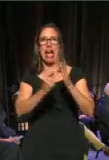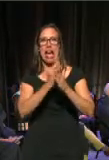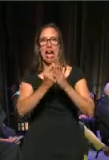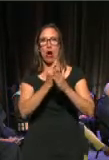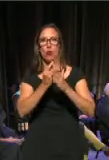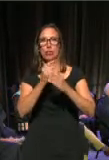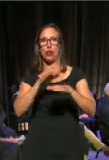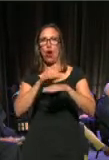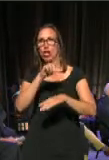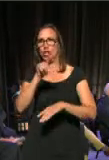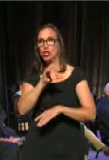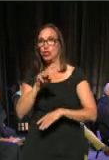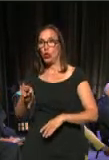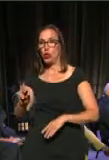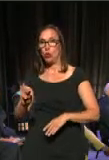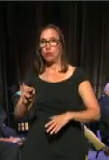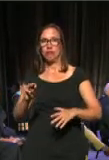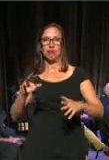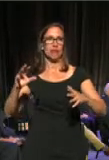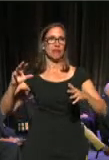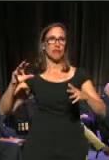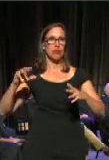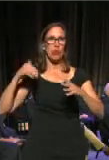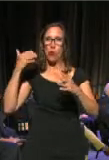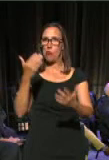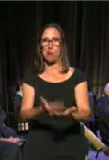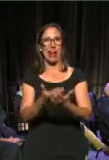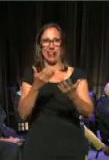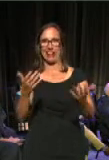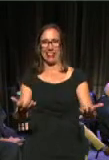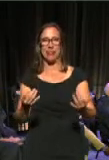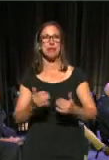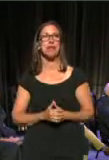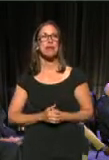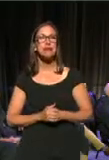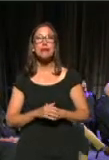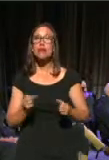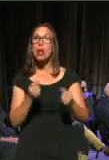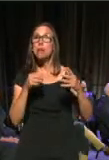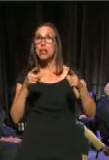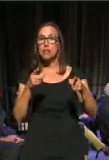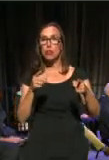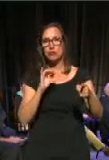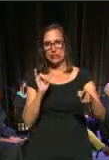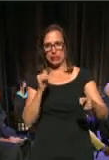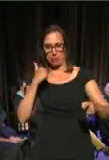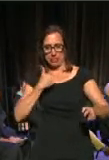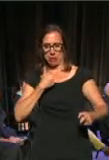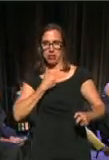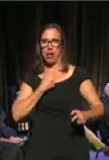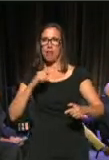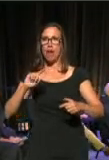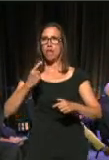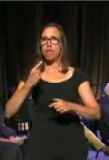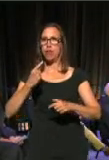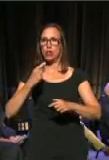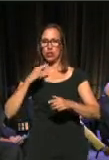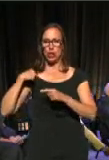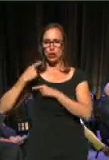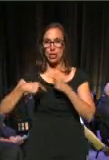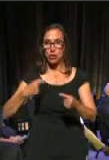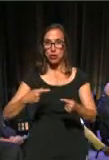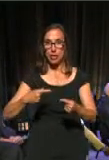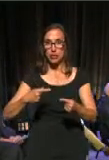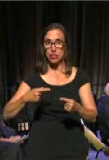Zoom, we made it. Many of you, like myself, are first-generation high